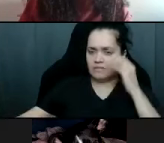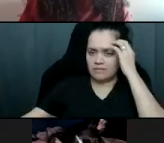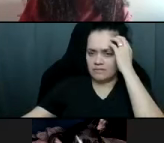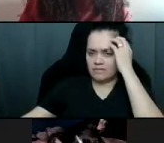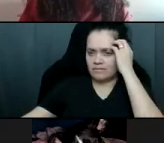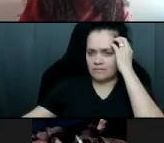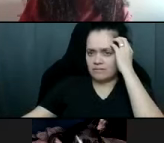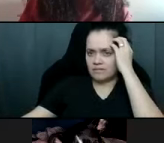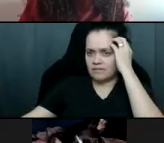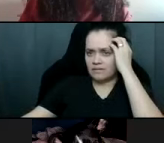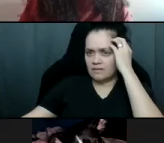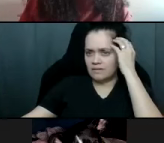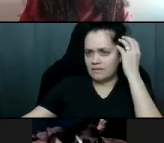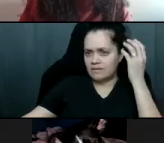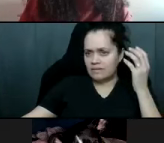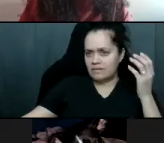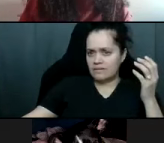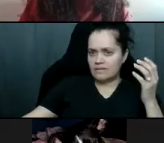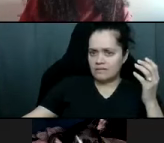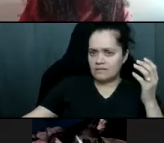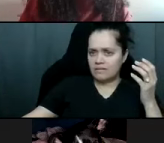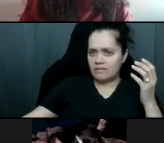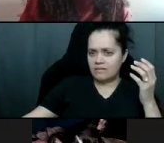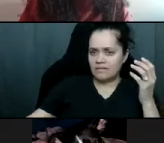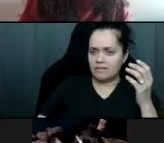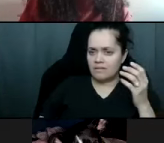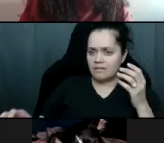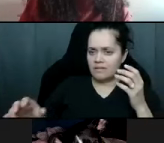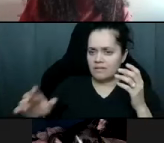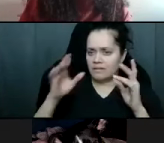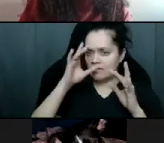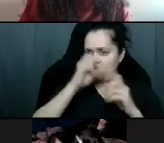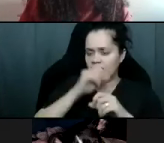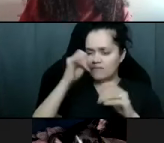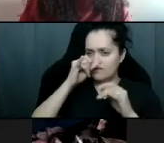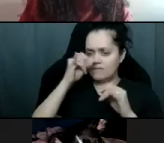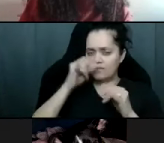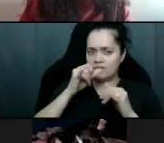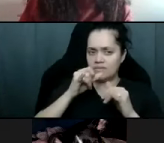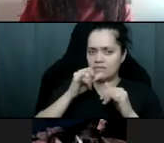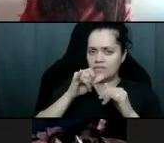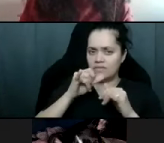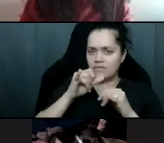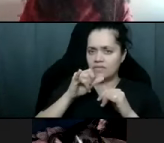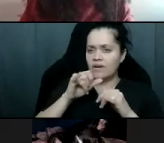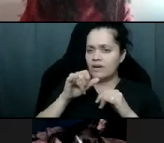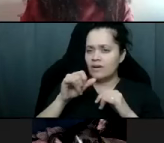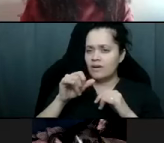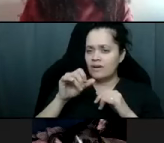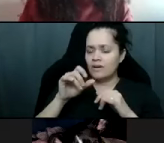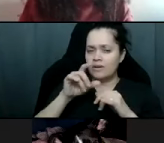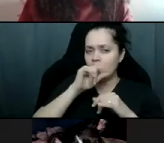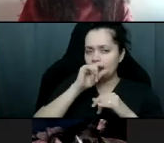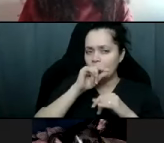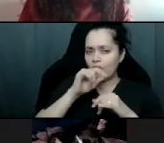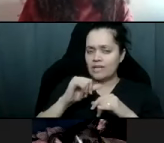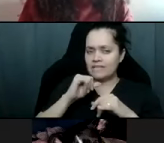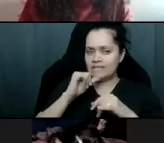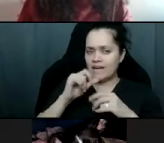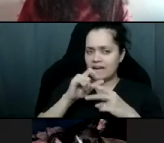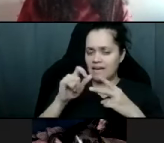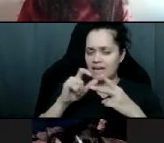Bonus fact, there is a fascinating board game called Wingspan. My wife and I